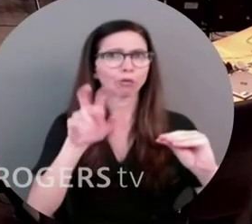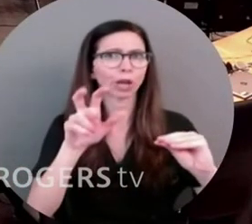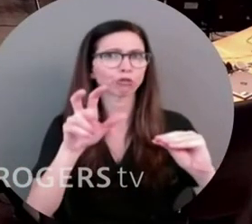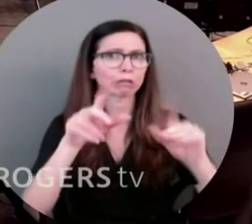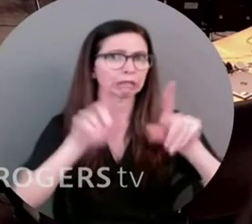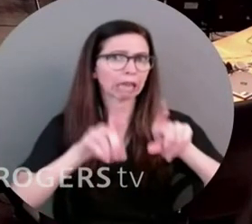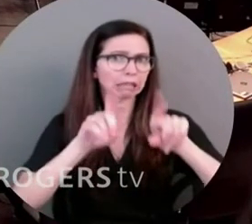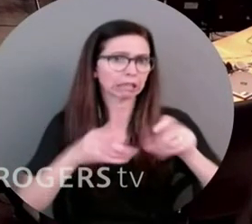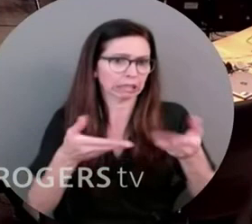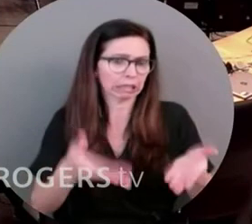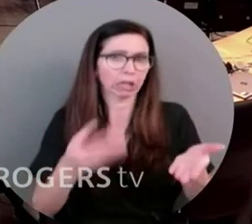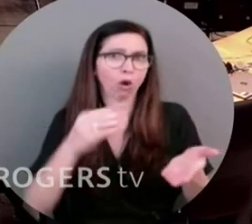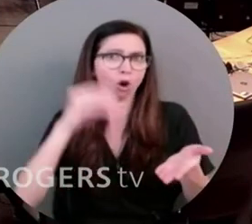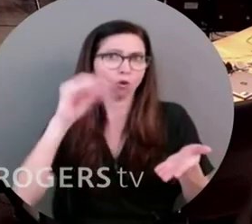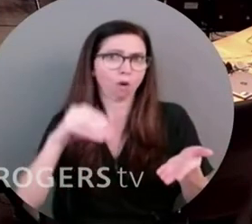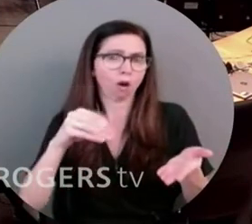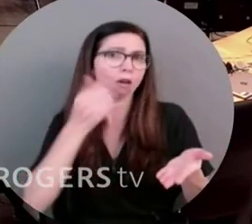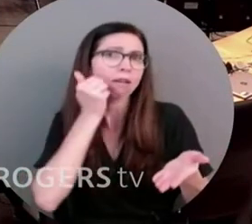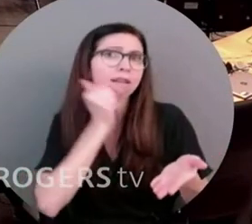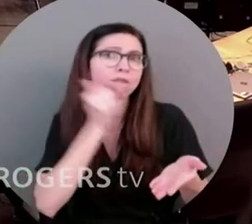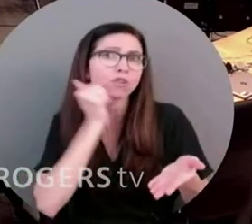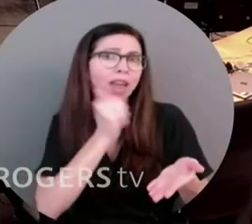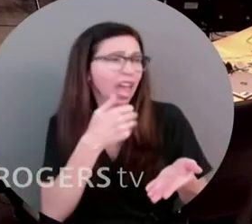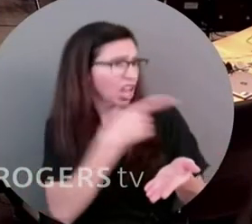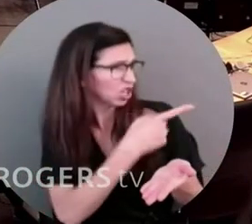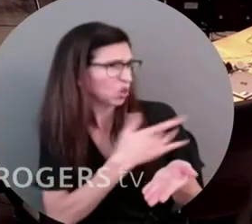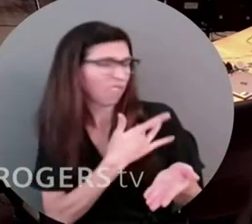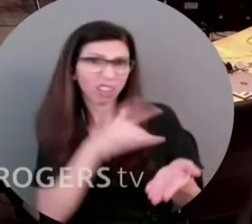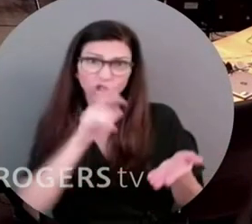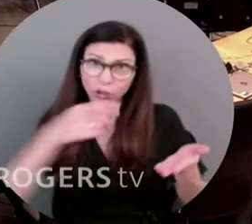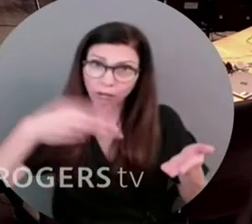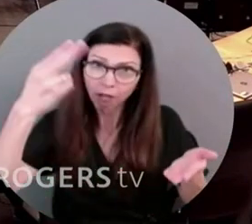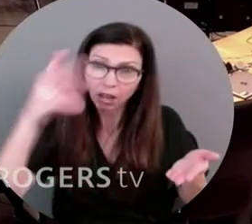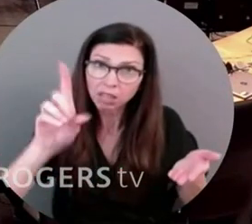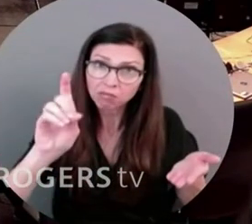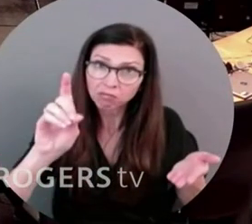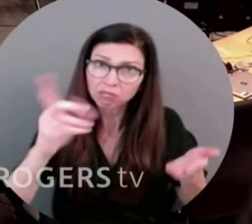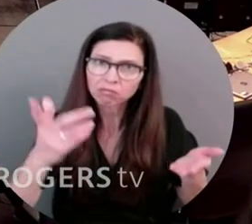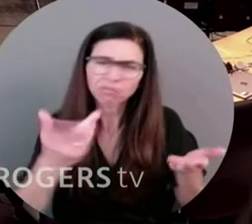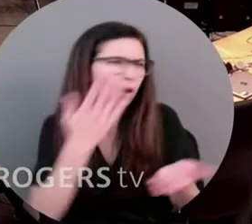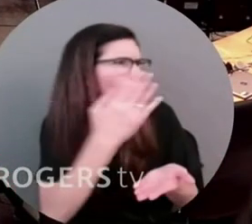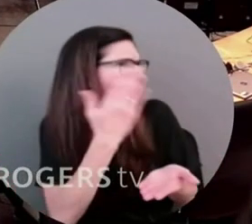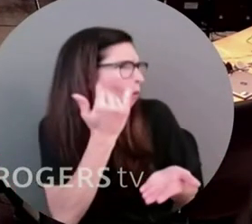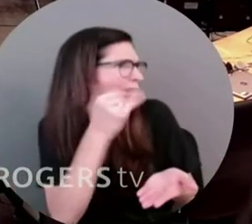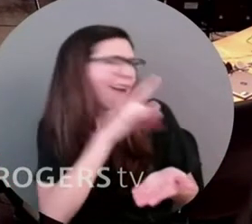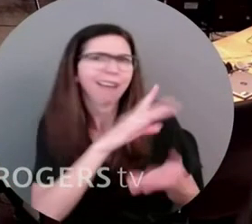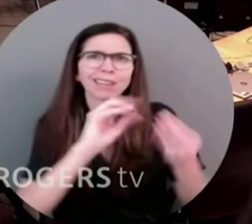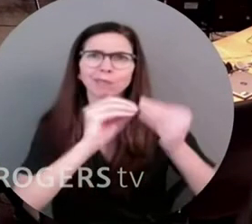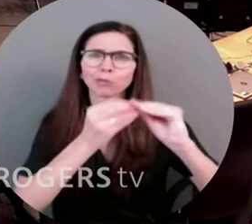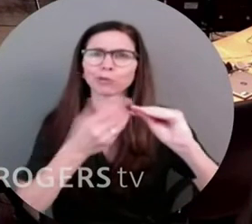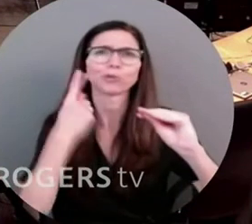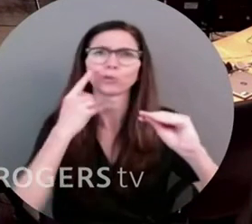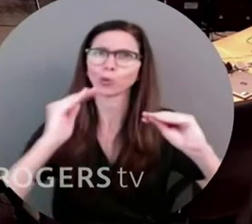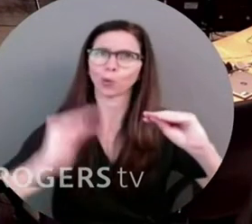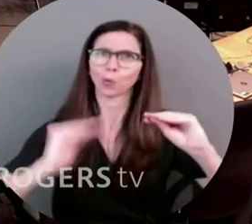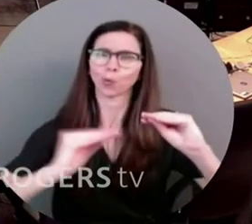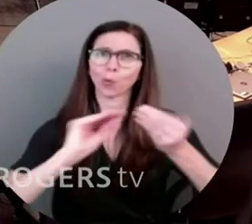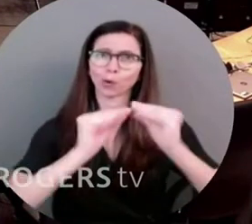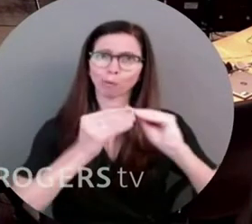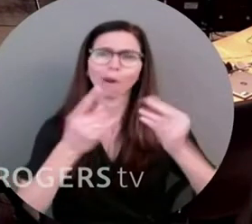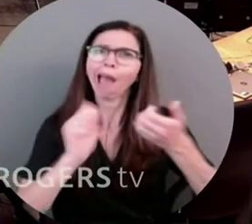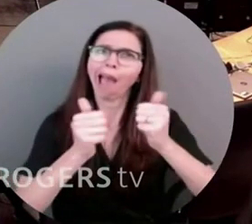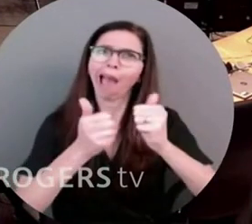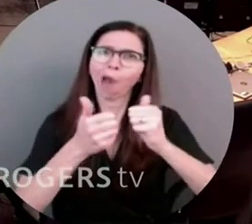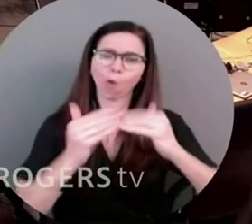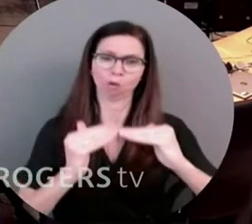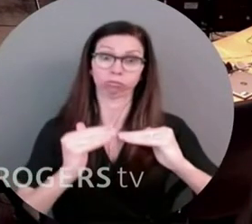you disappointed that the numbers seem so low? And is there a reason why the numbers are so low? And is there a way that you can increase testing